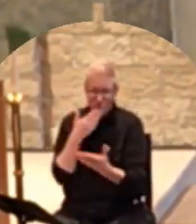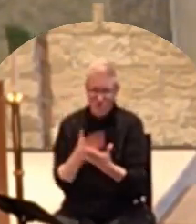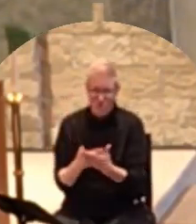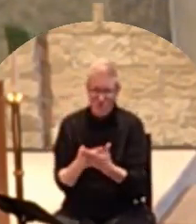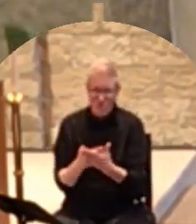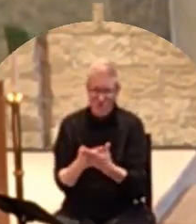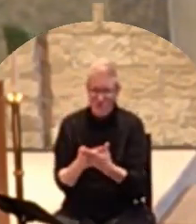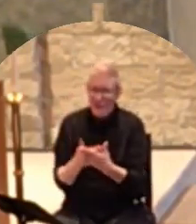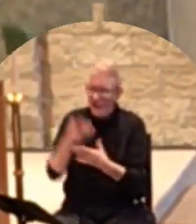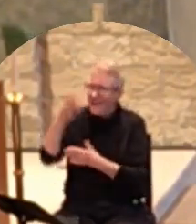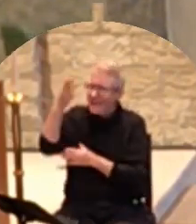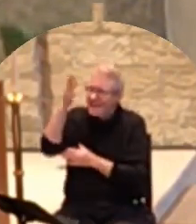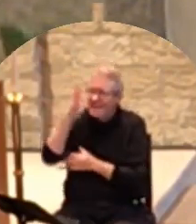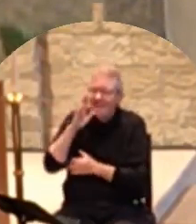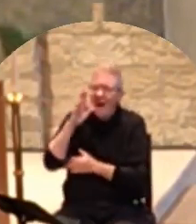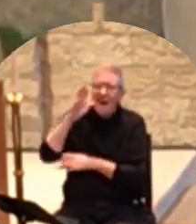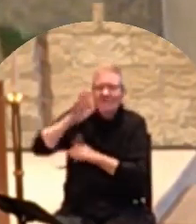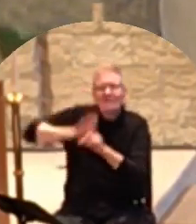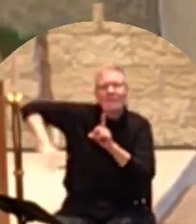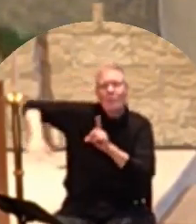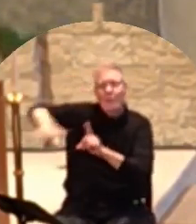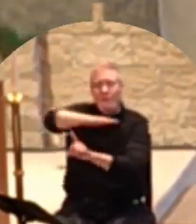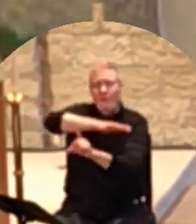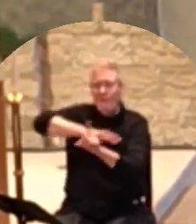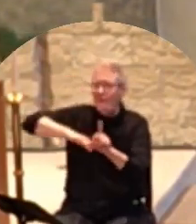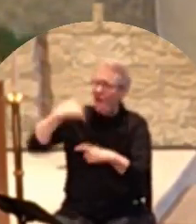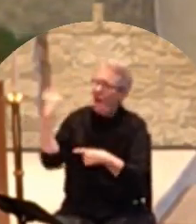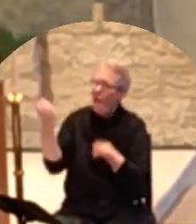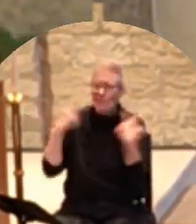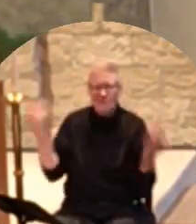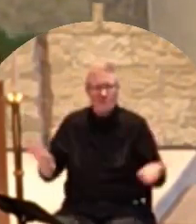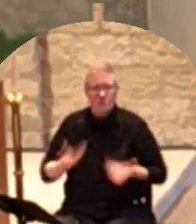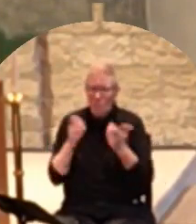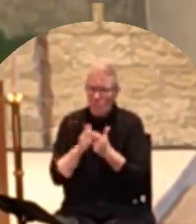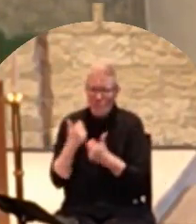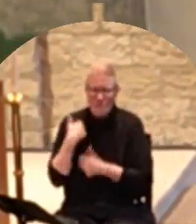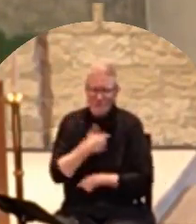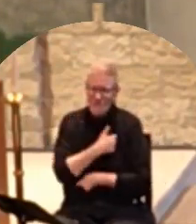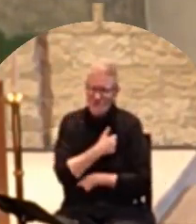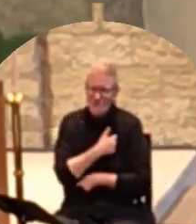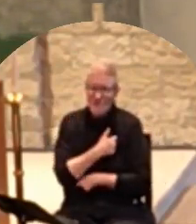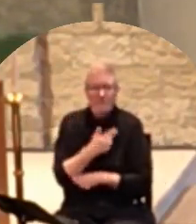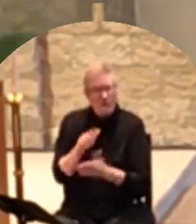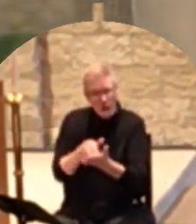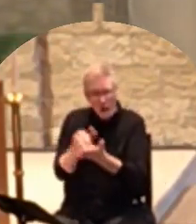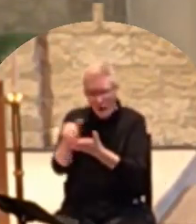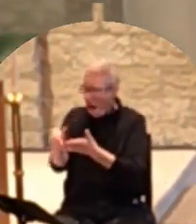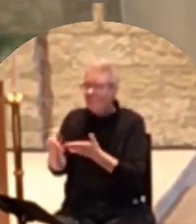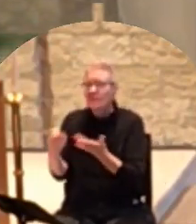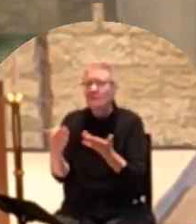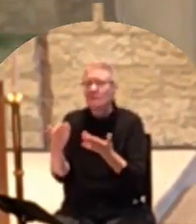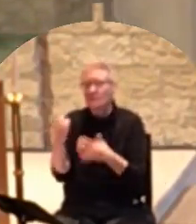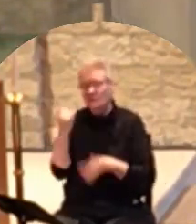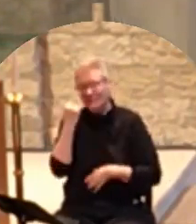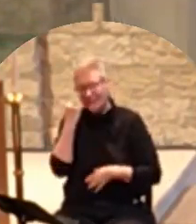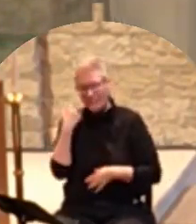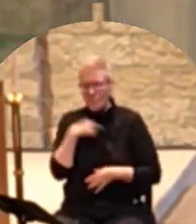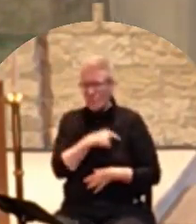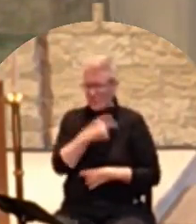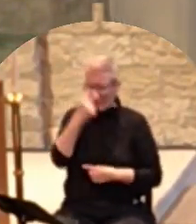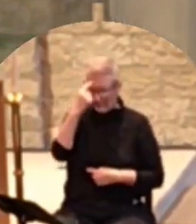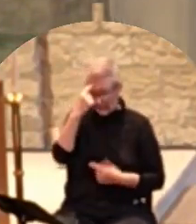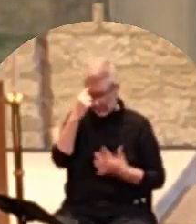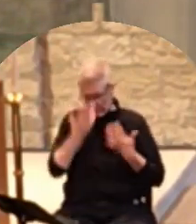God is everywhere present. So often we get to that place that we think, oh my goodness,